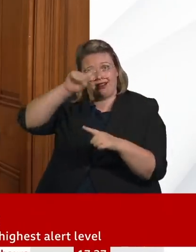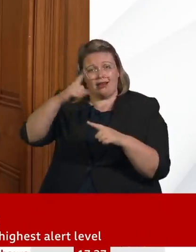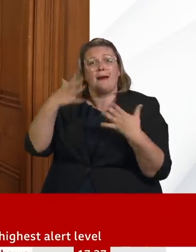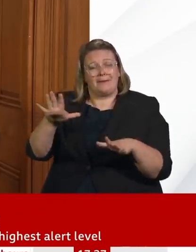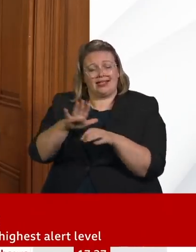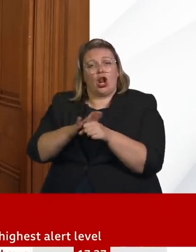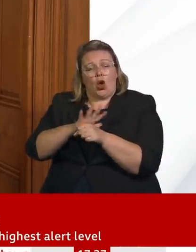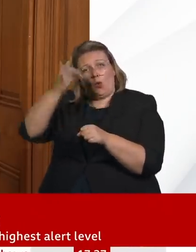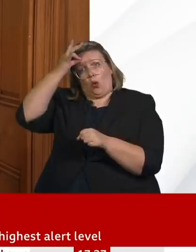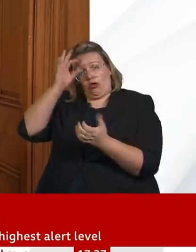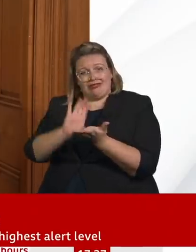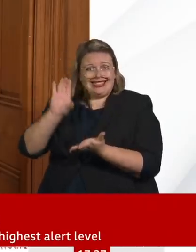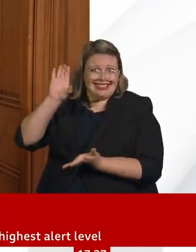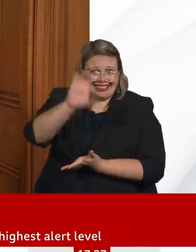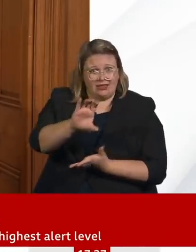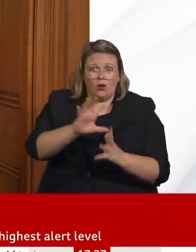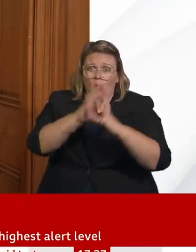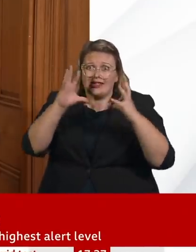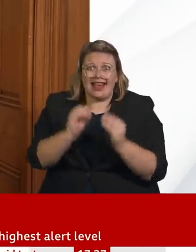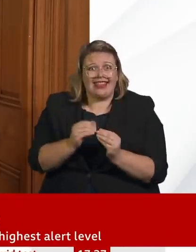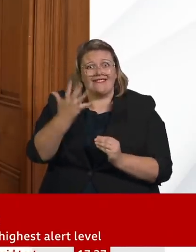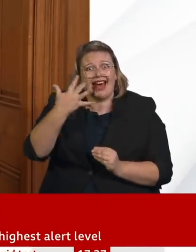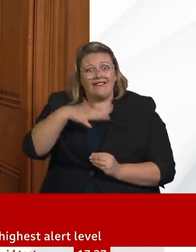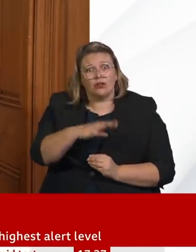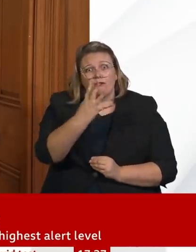of £546 million.